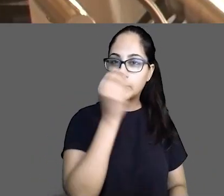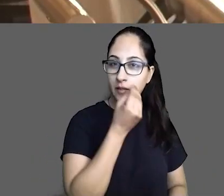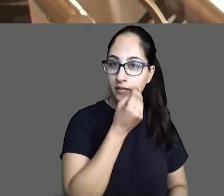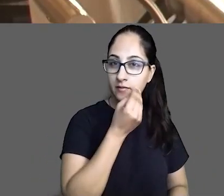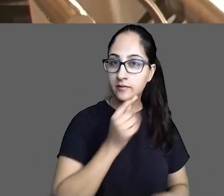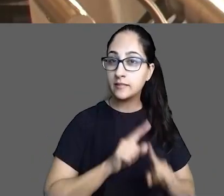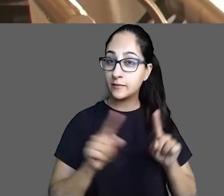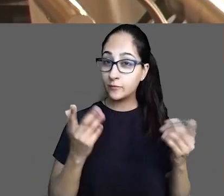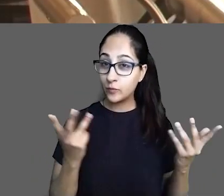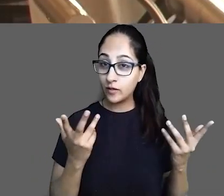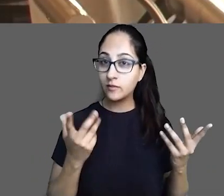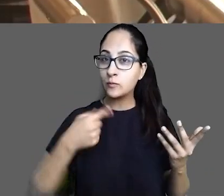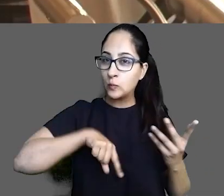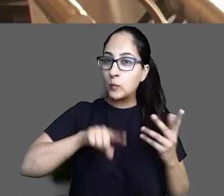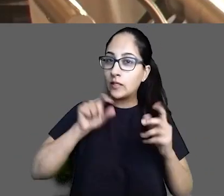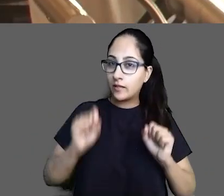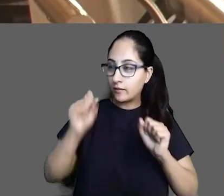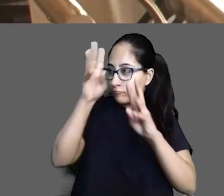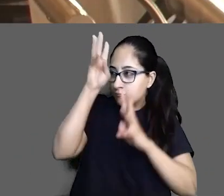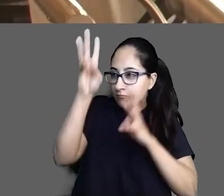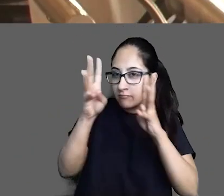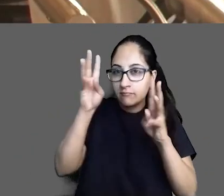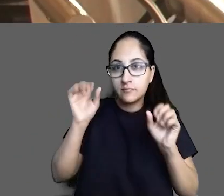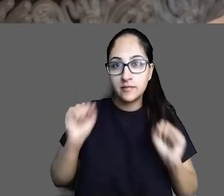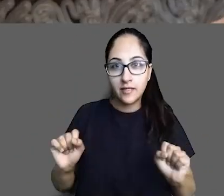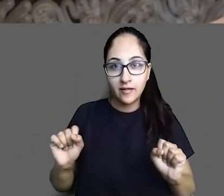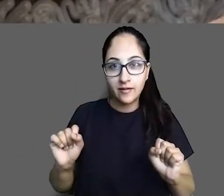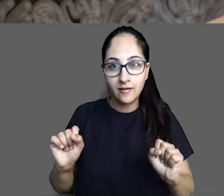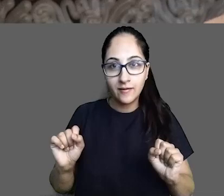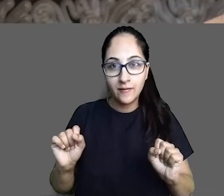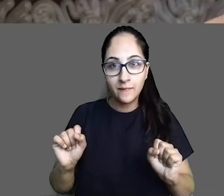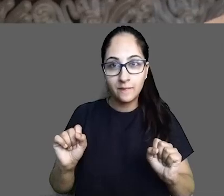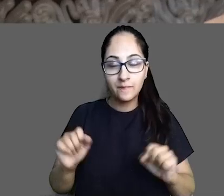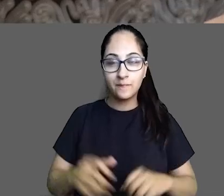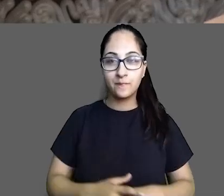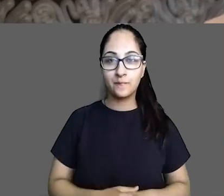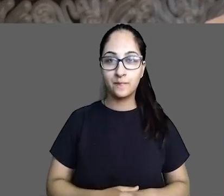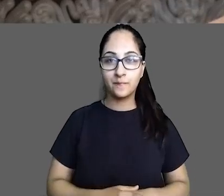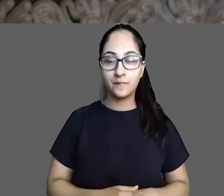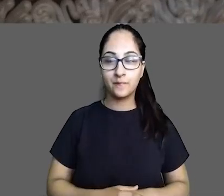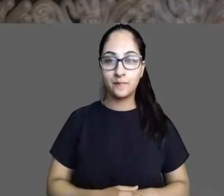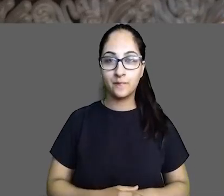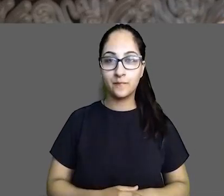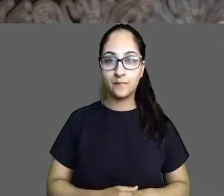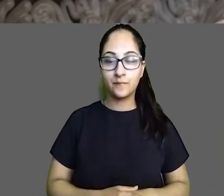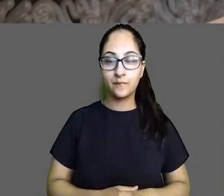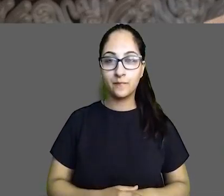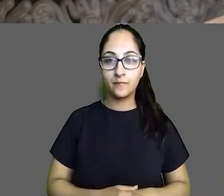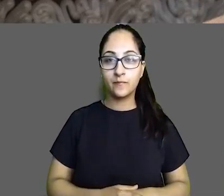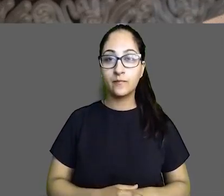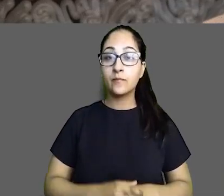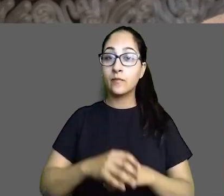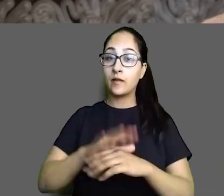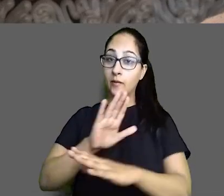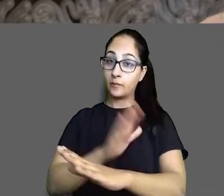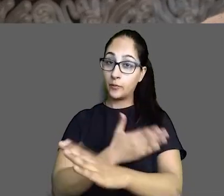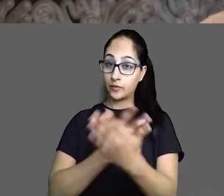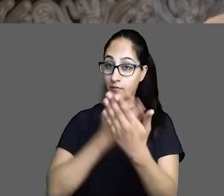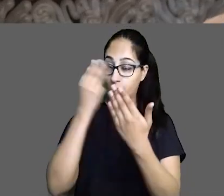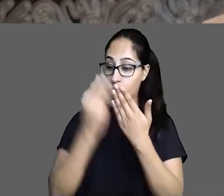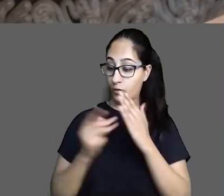music program, because it started so many years ago and because it started without a dictated kind